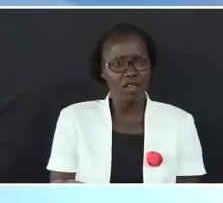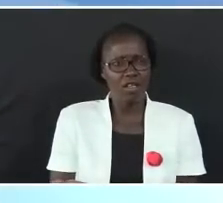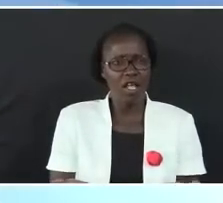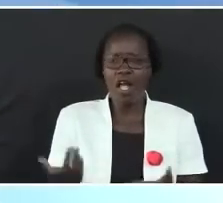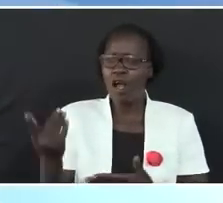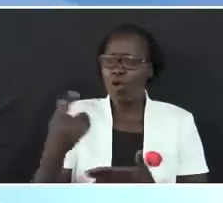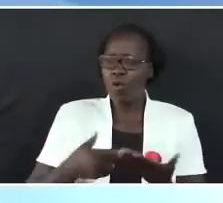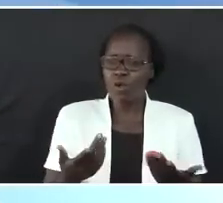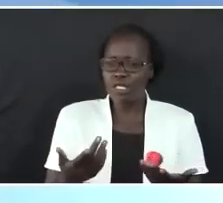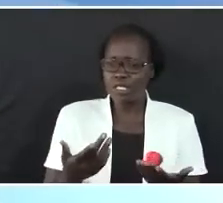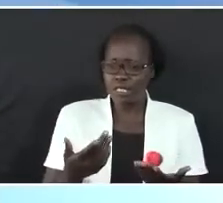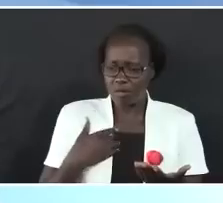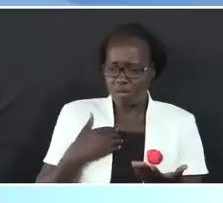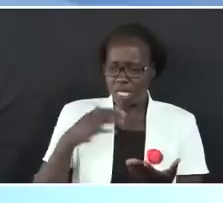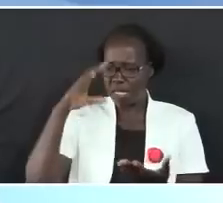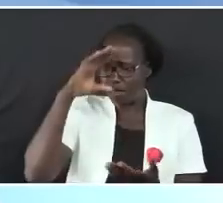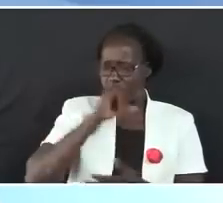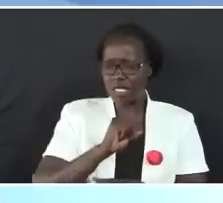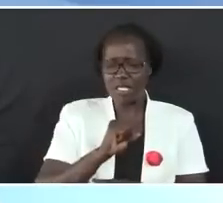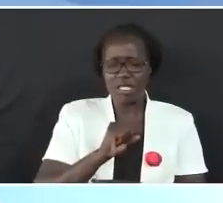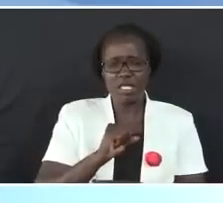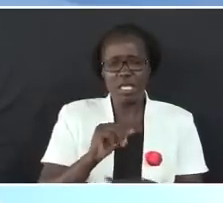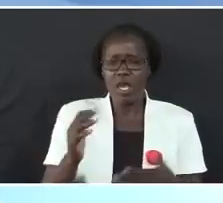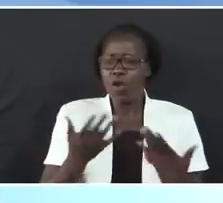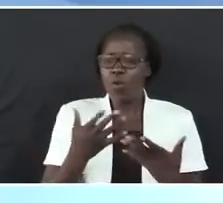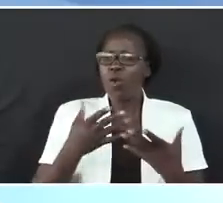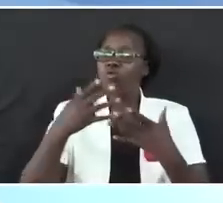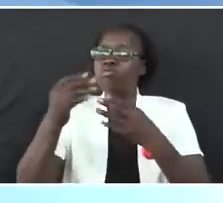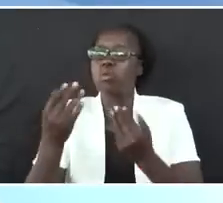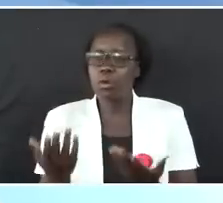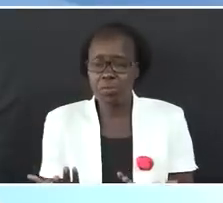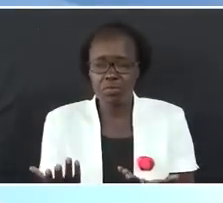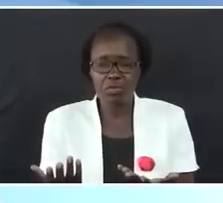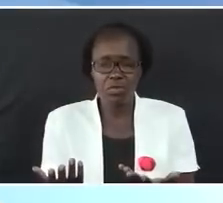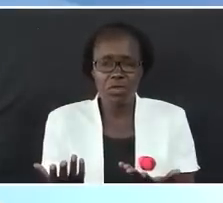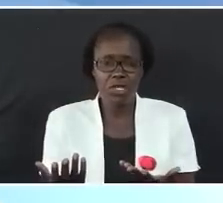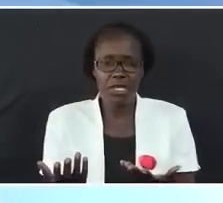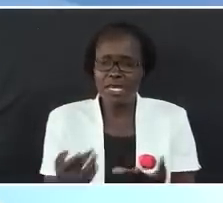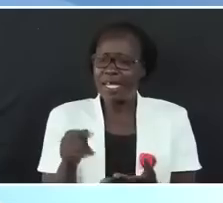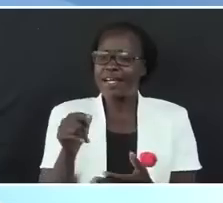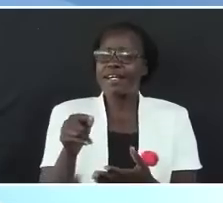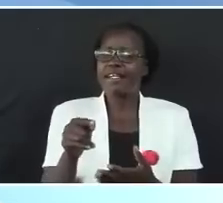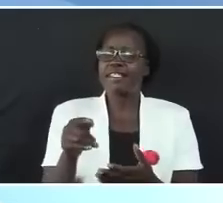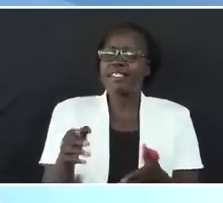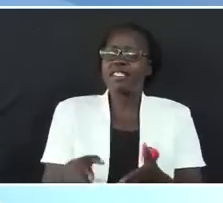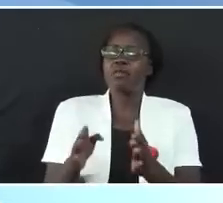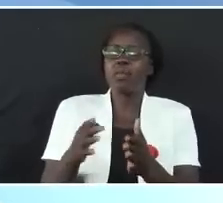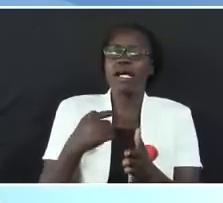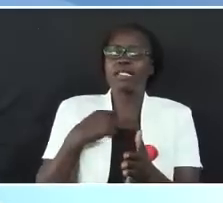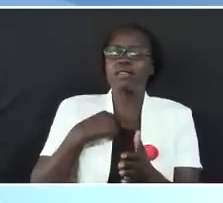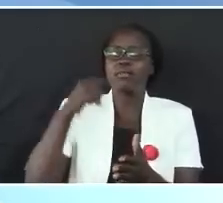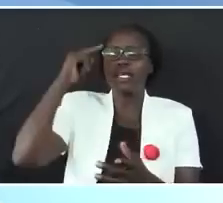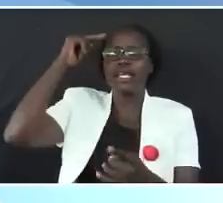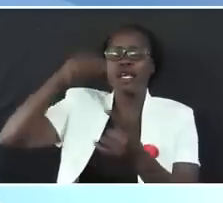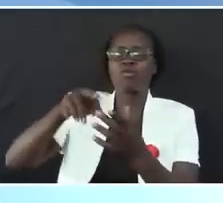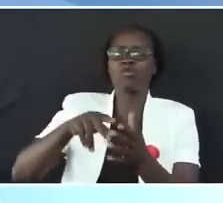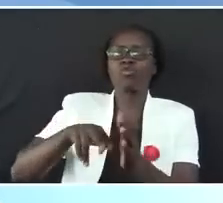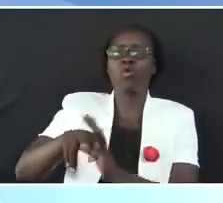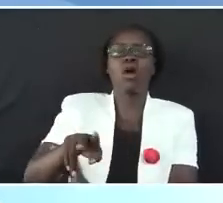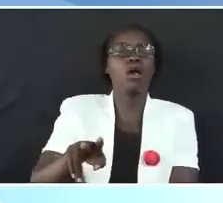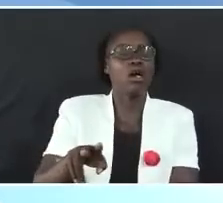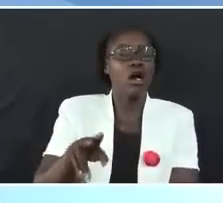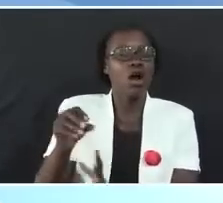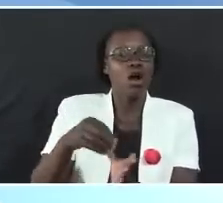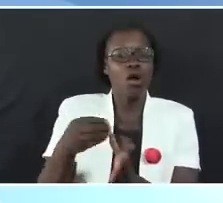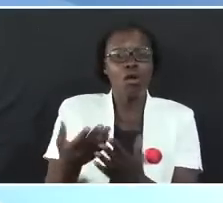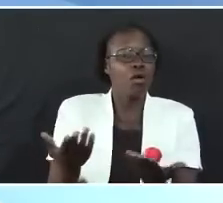What did I miss? Where am I headed? Is this the path I was meant to walk in?